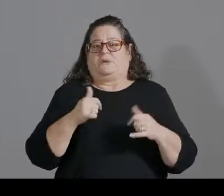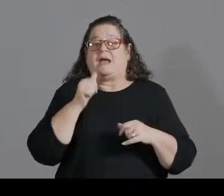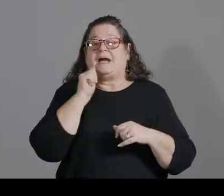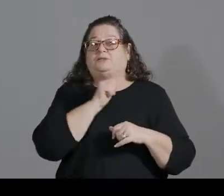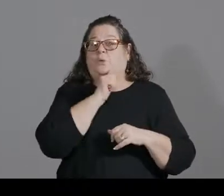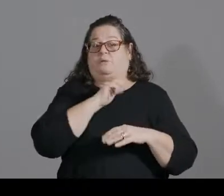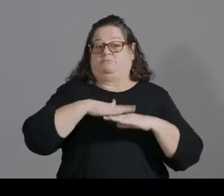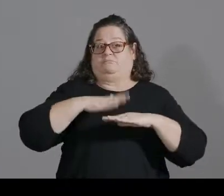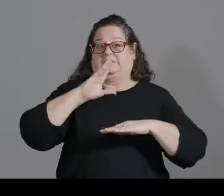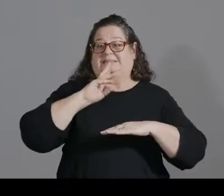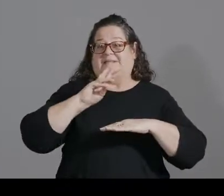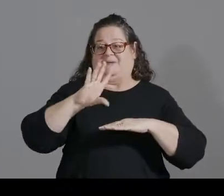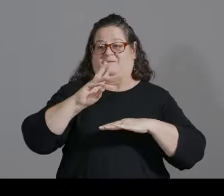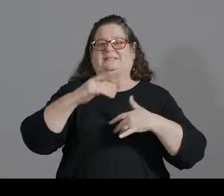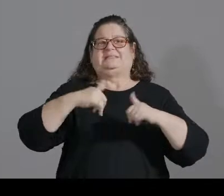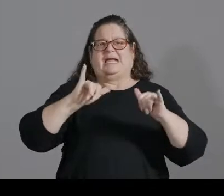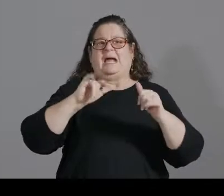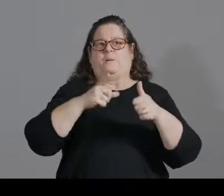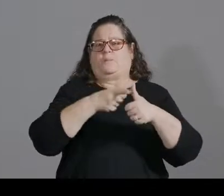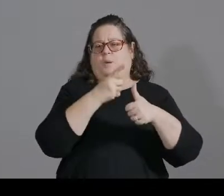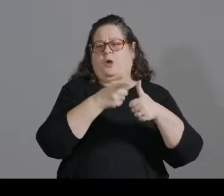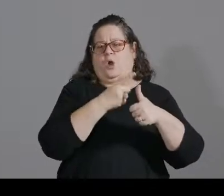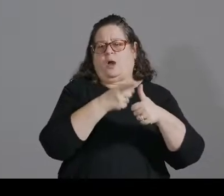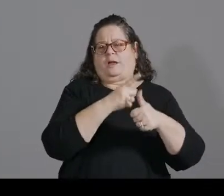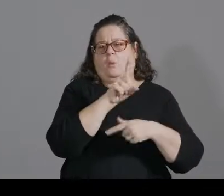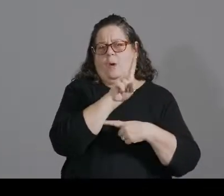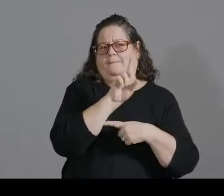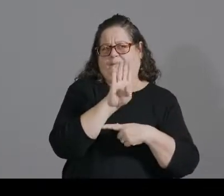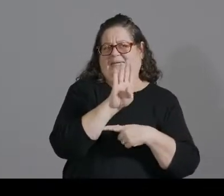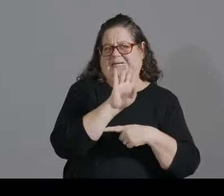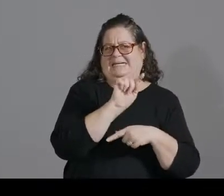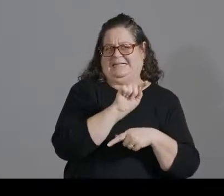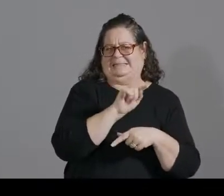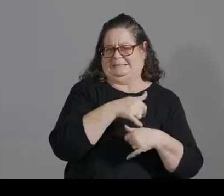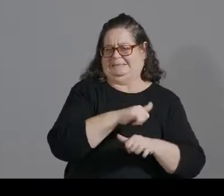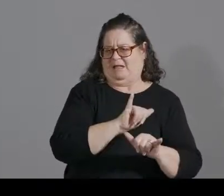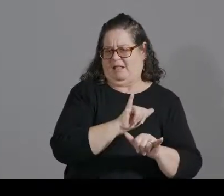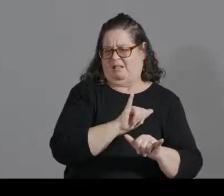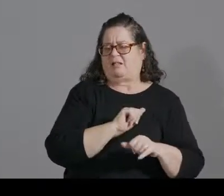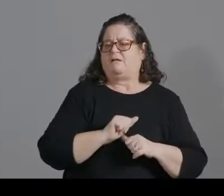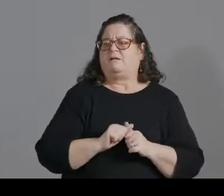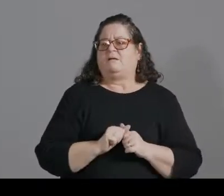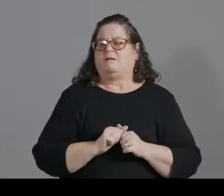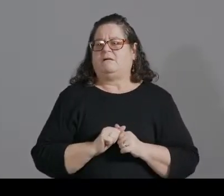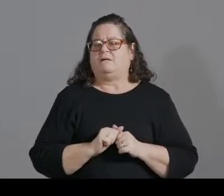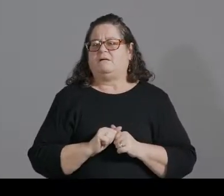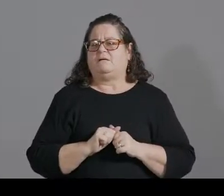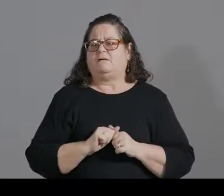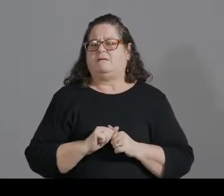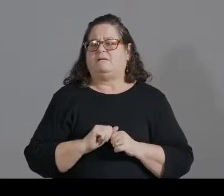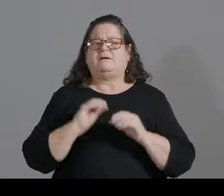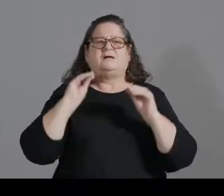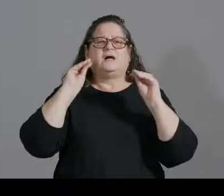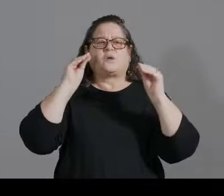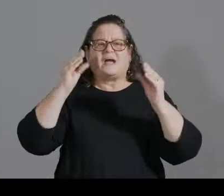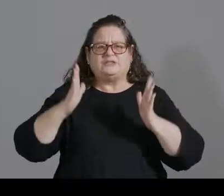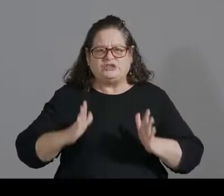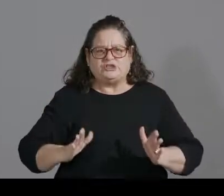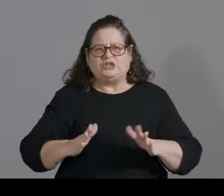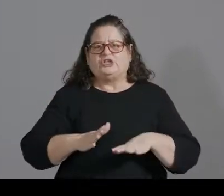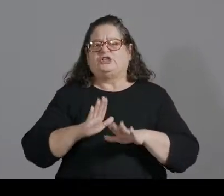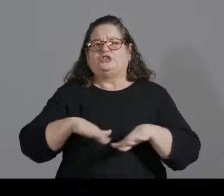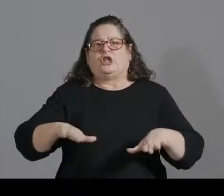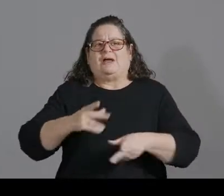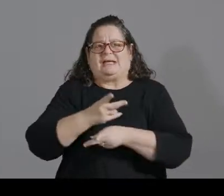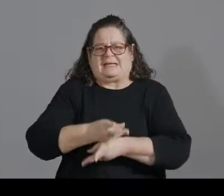in the prioritized 1B. Along with our education and childcare services and our protective services occupation. And so that